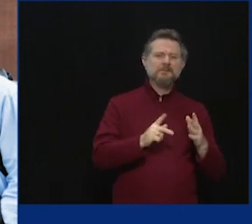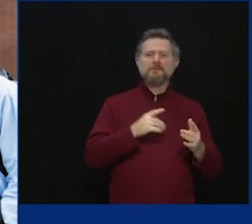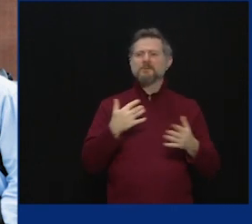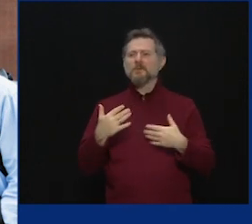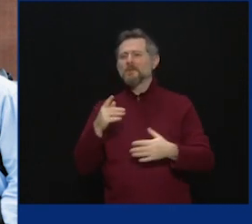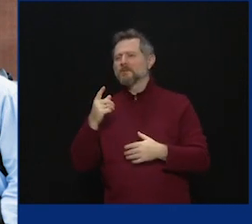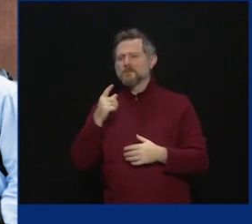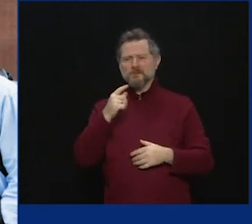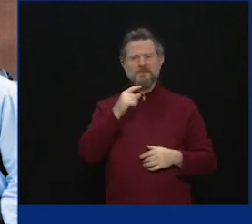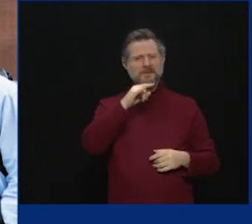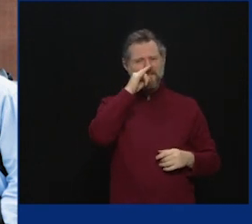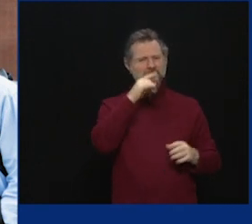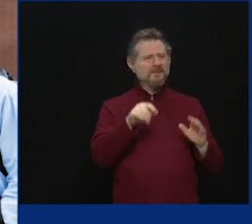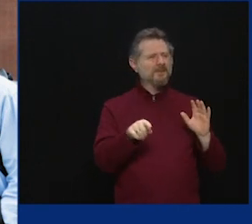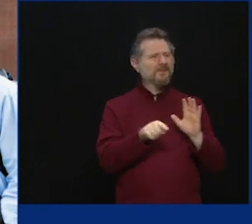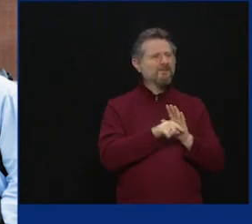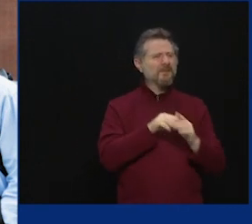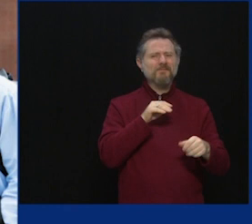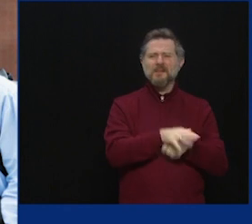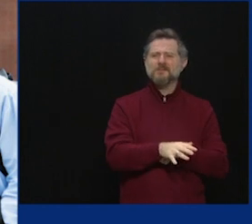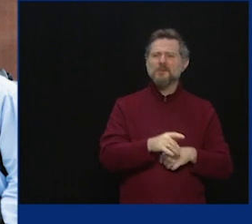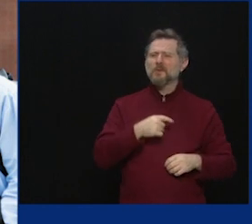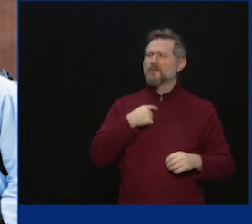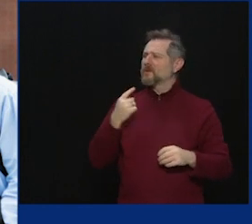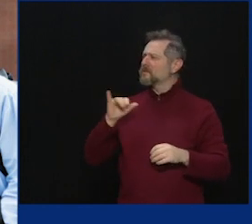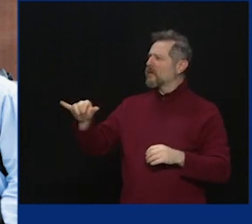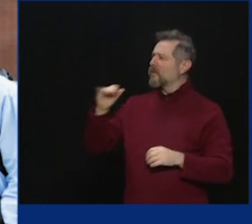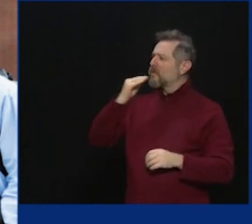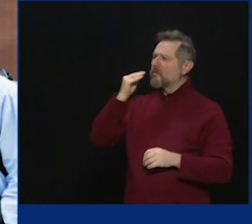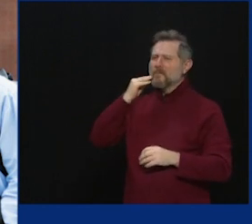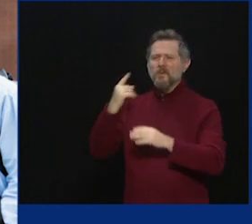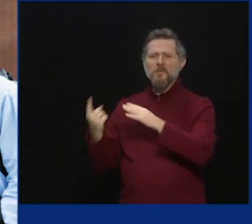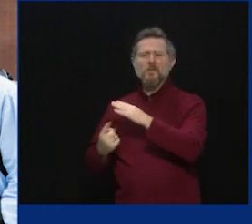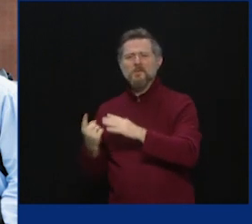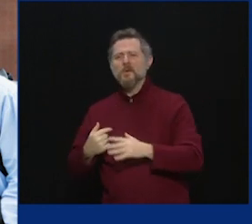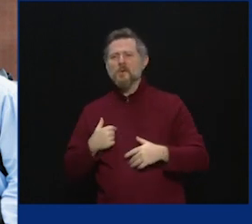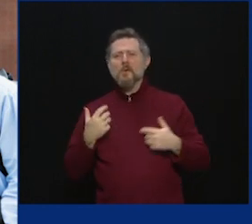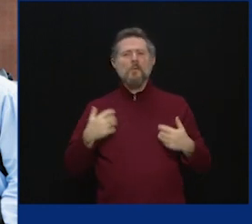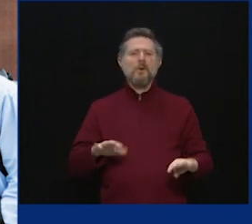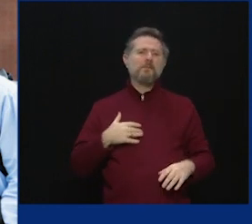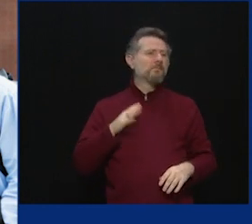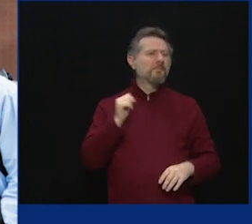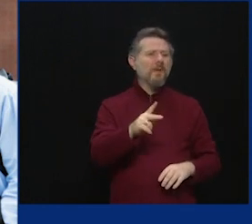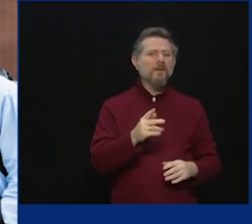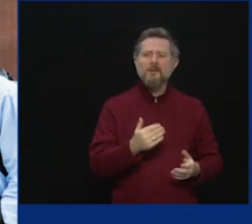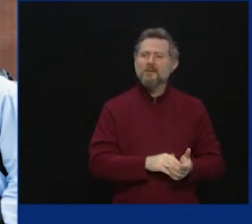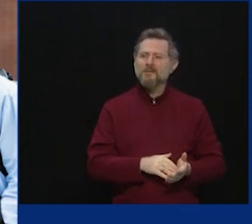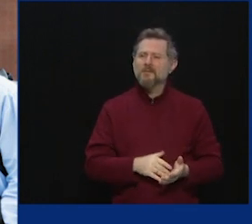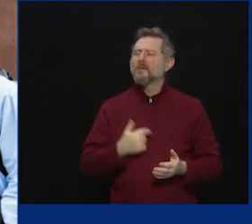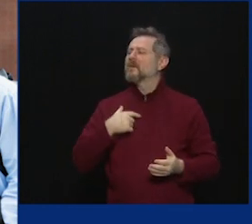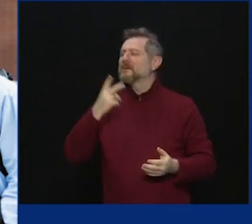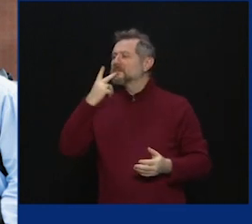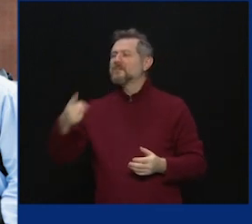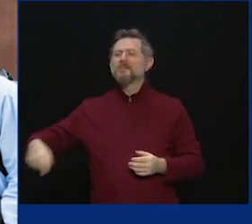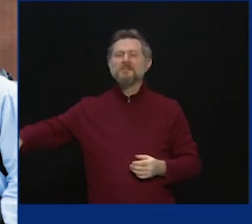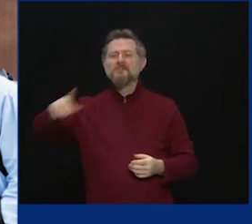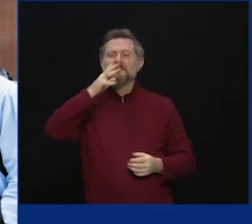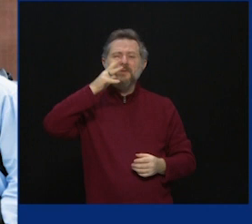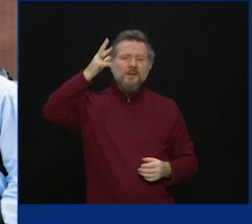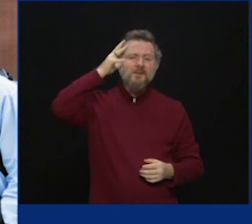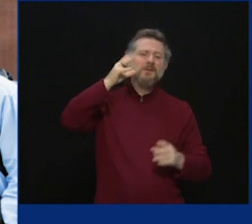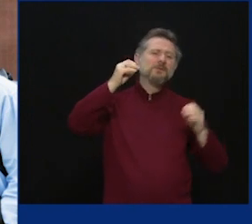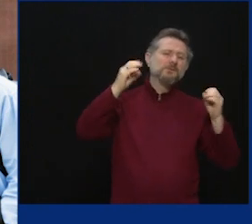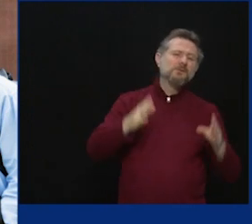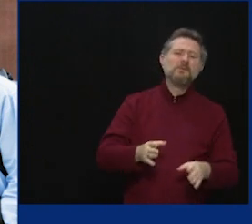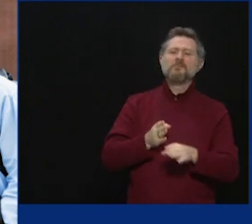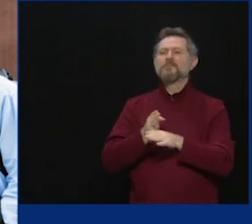effect, and we cannot take any steps backward. I think everyone understands, professionals, parents, teachers, will keep a safe environment. We